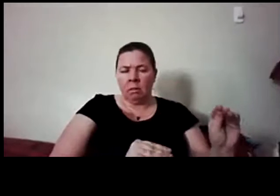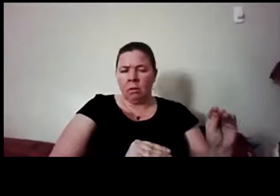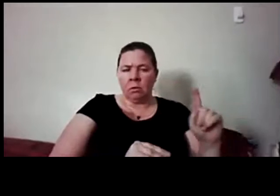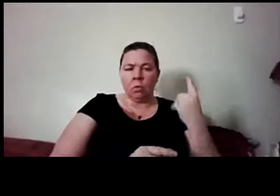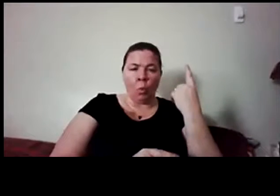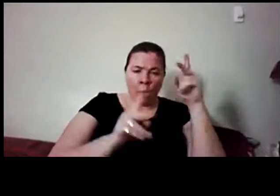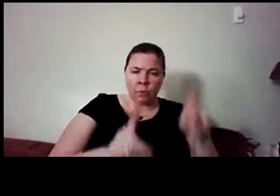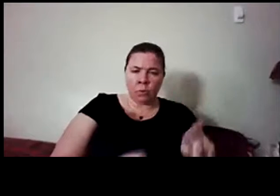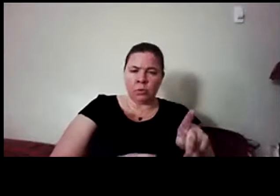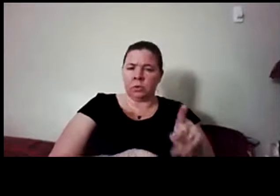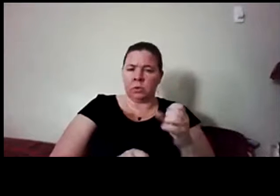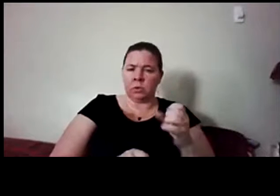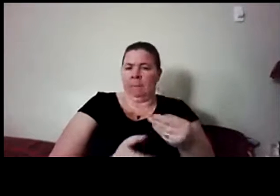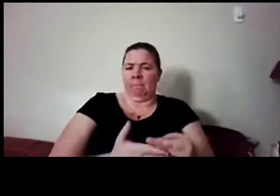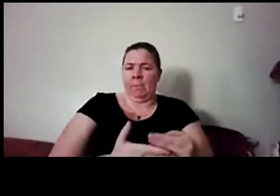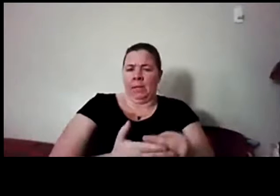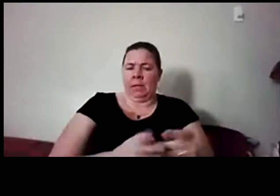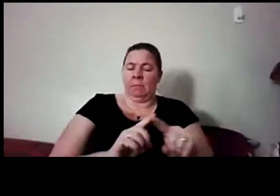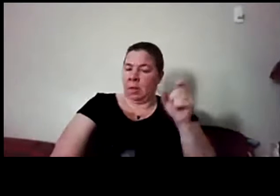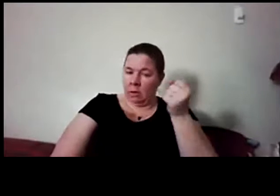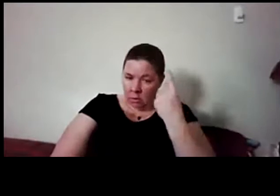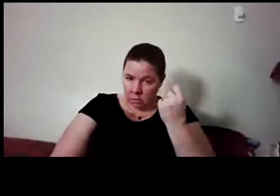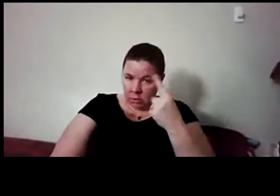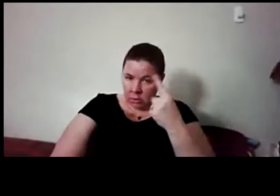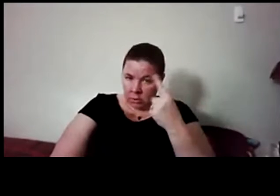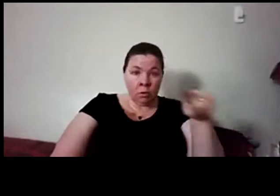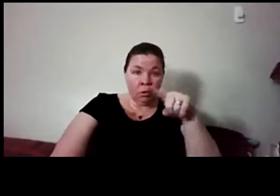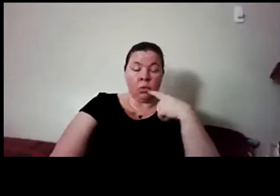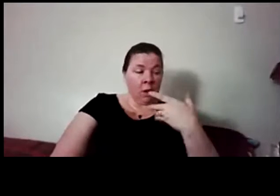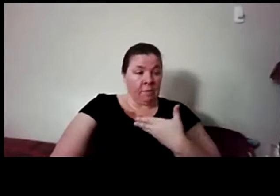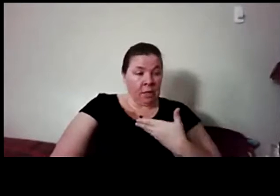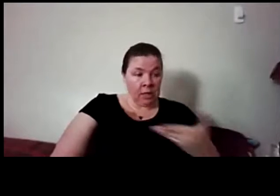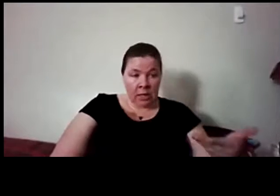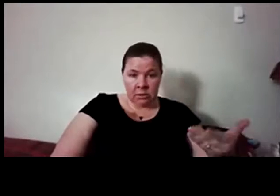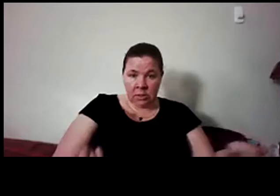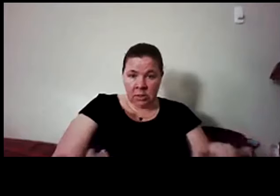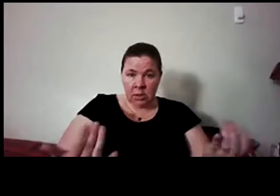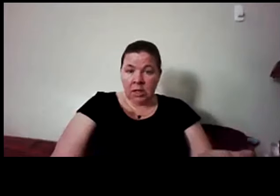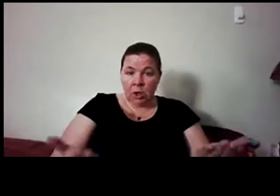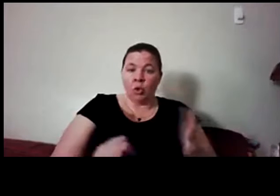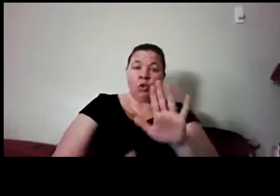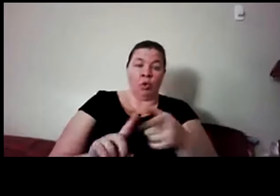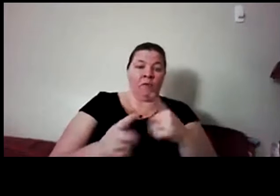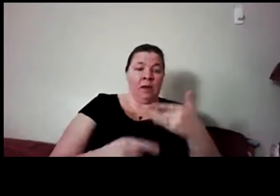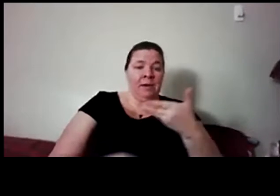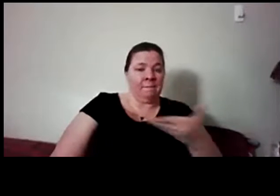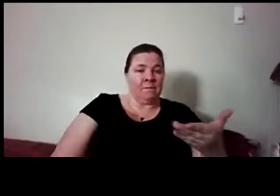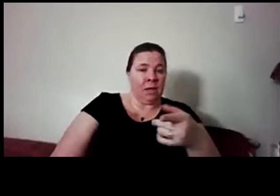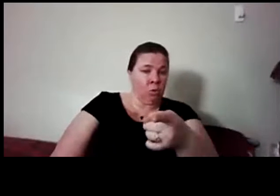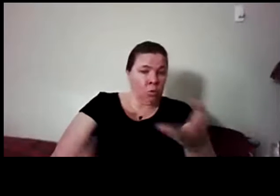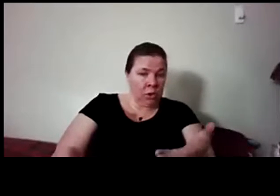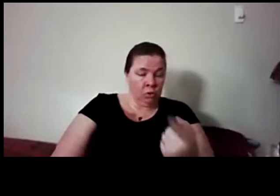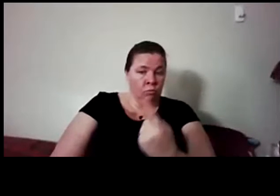money with Onpassive. Yet, those of you who are guests, a friend invited you here,